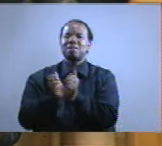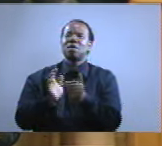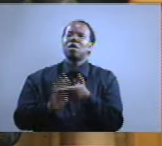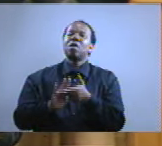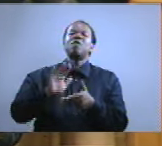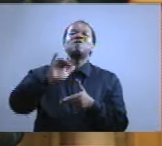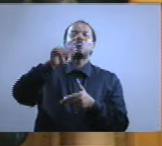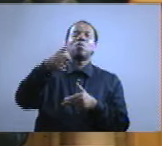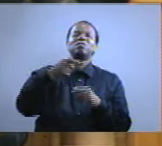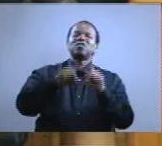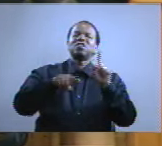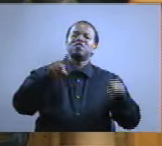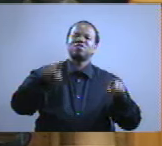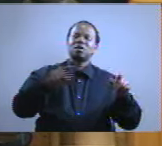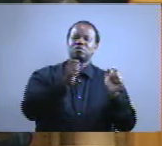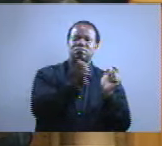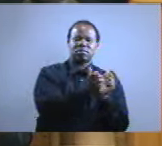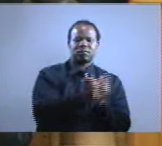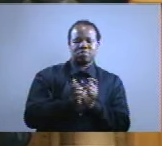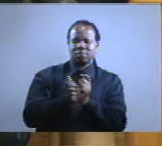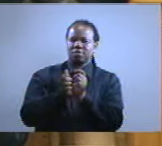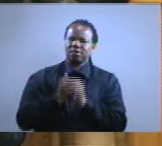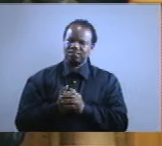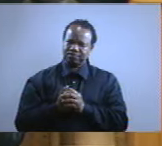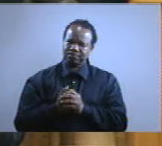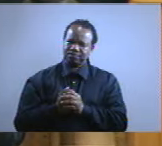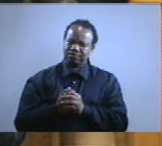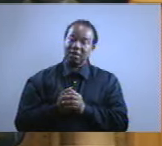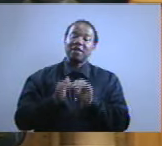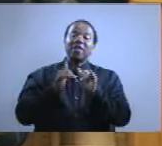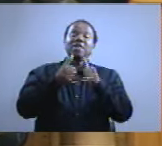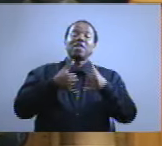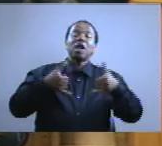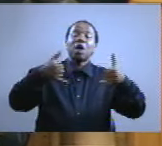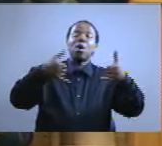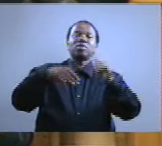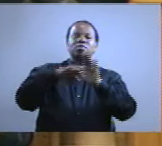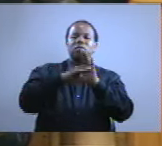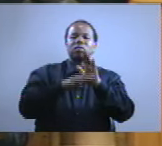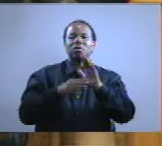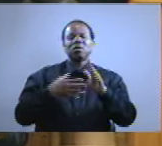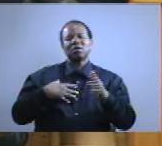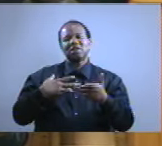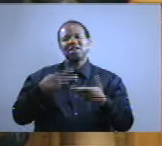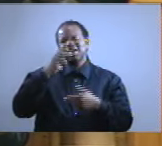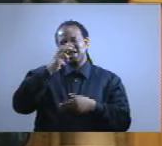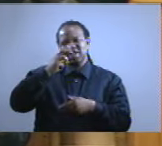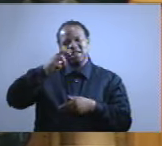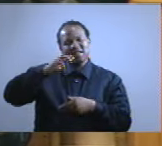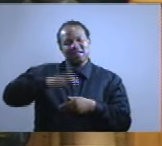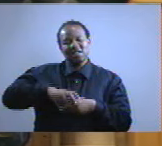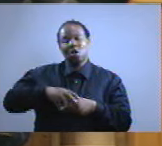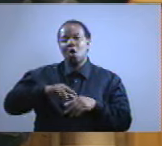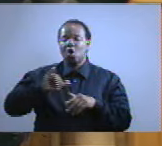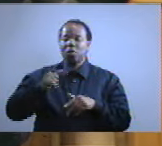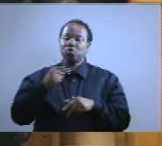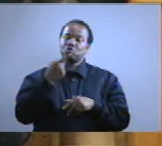pupils from Franschhoek. The award program requires participation in 4 key